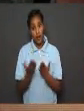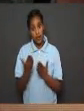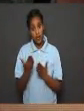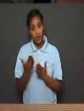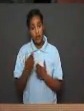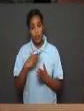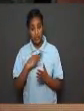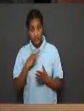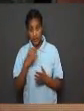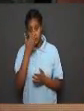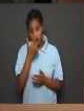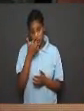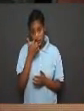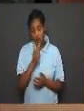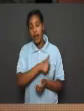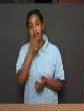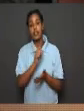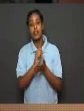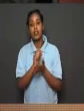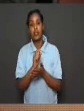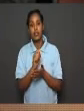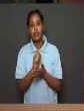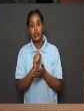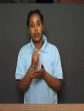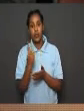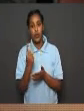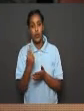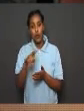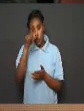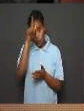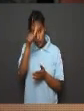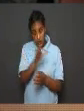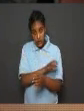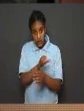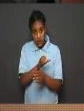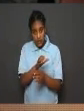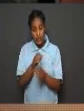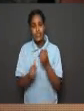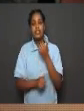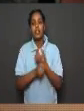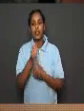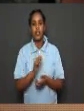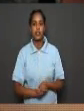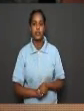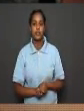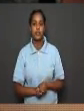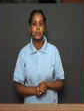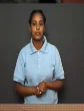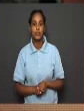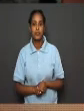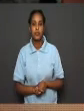personally experienced another one of the Leclanché cell's disadvantages.